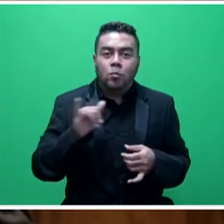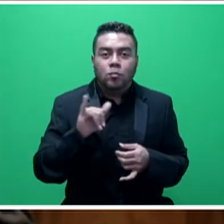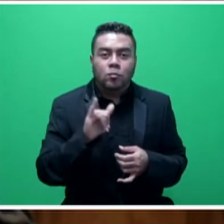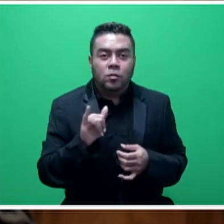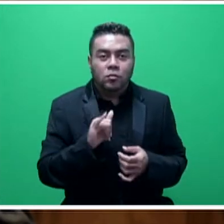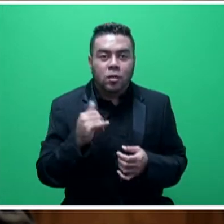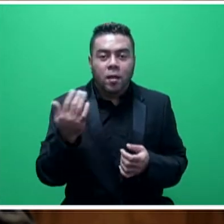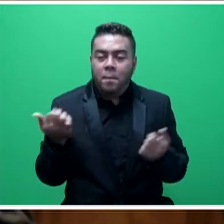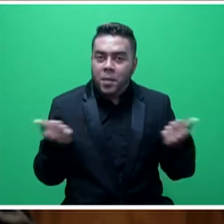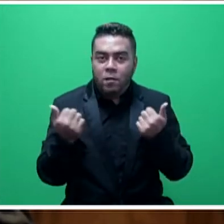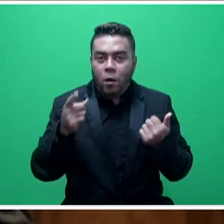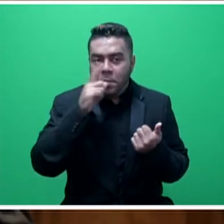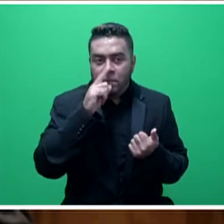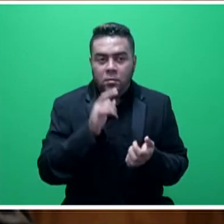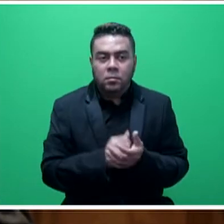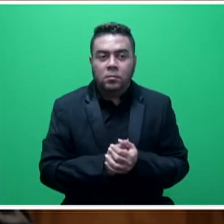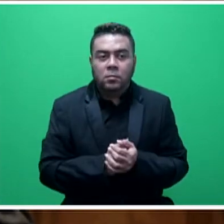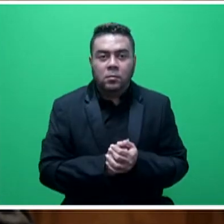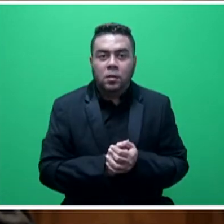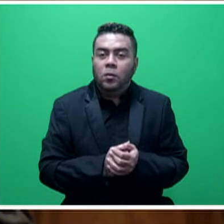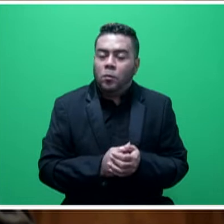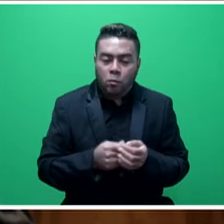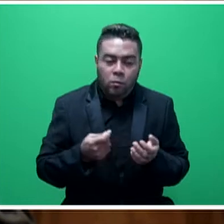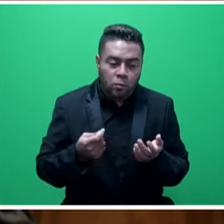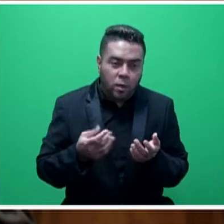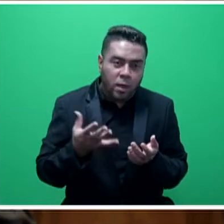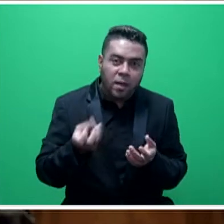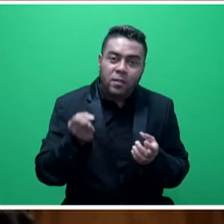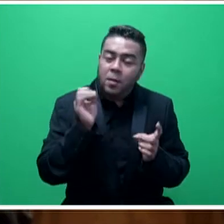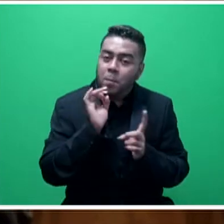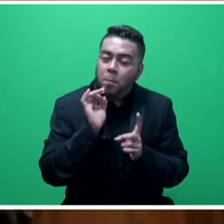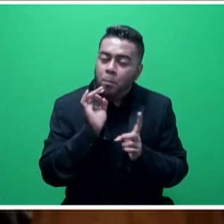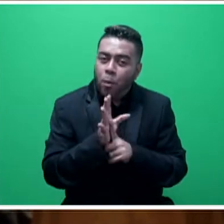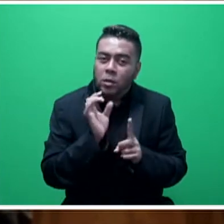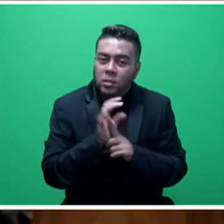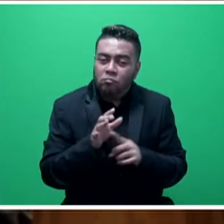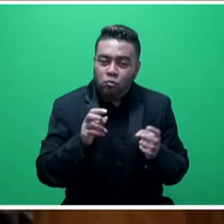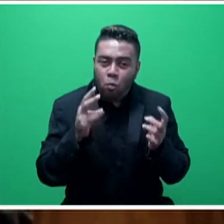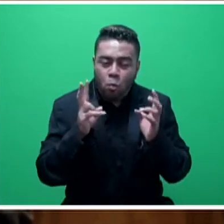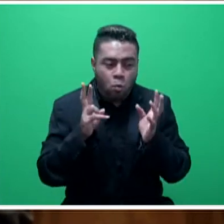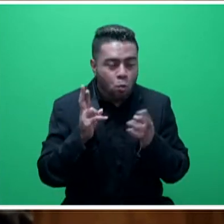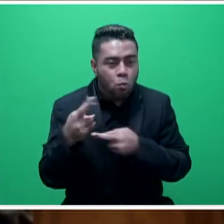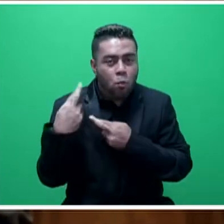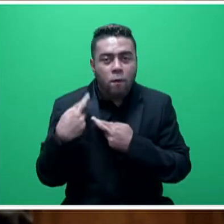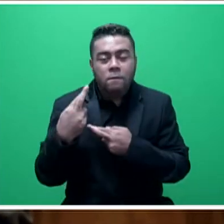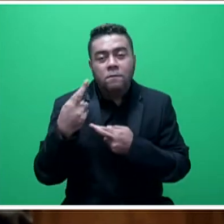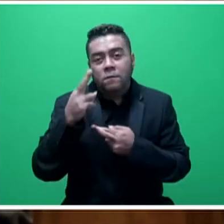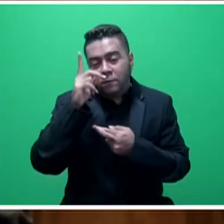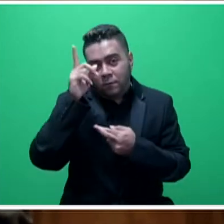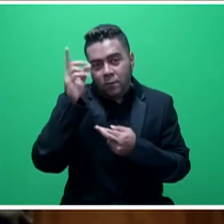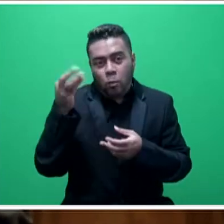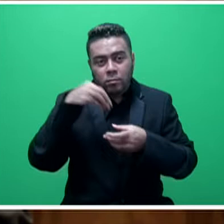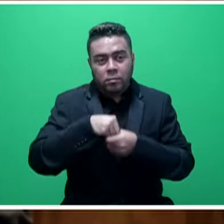of our people. The ministry page, like ours, also played a key role ensuring that hundreds of thousands of Fijian children and families got